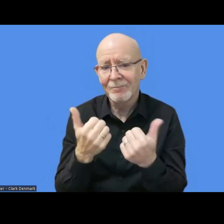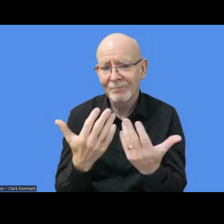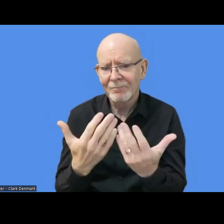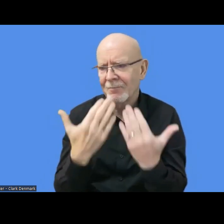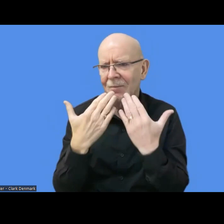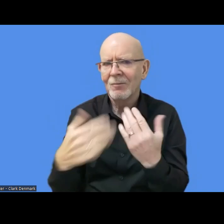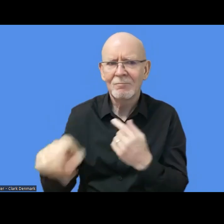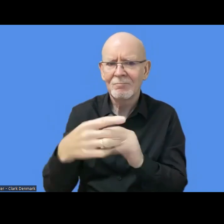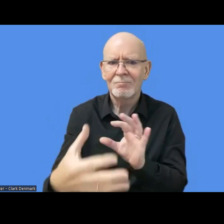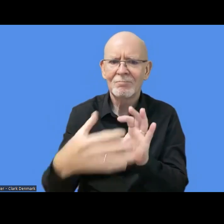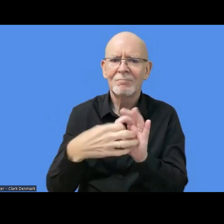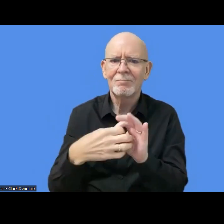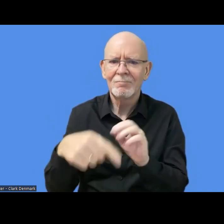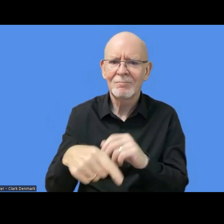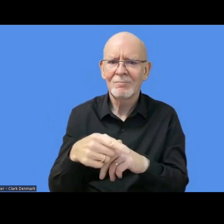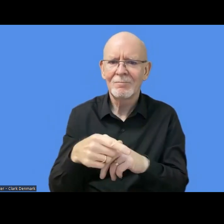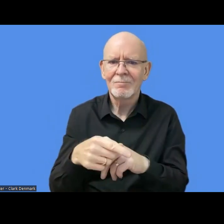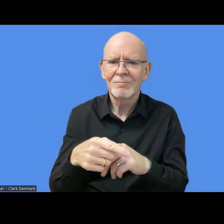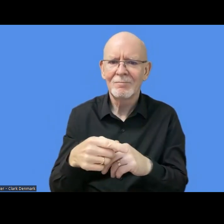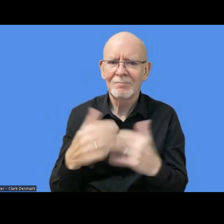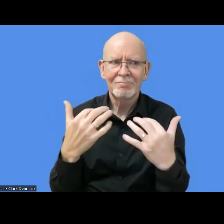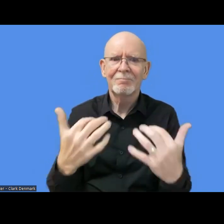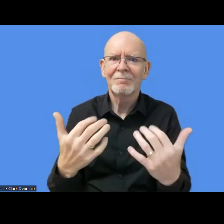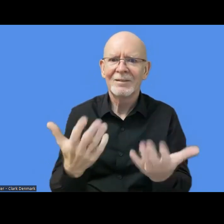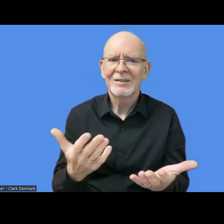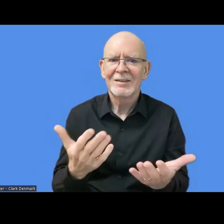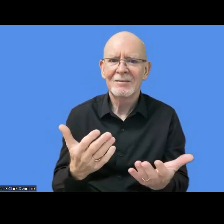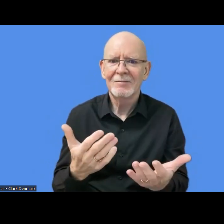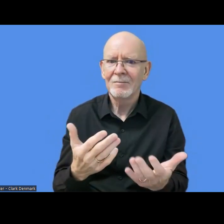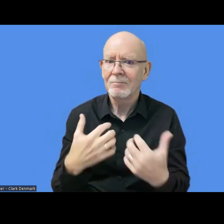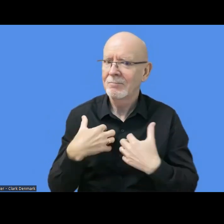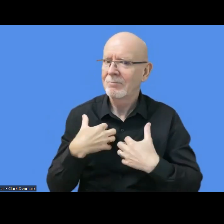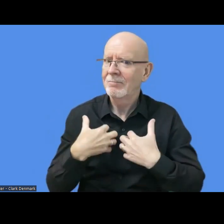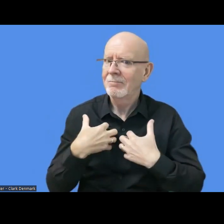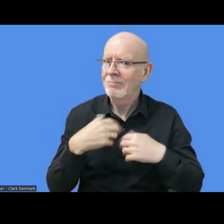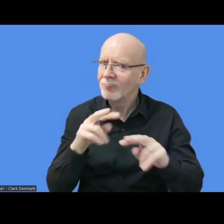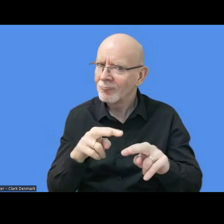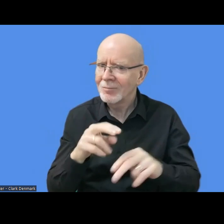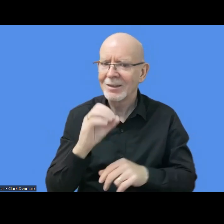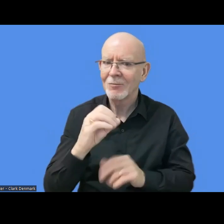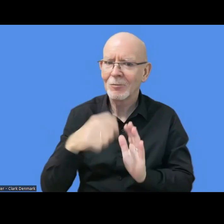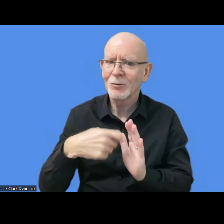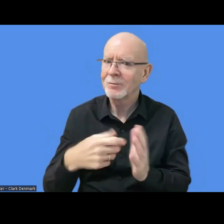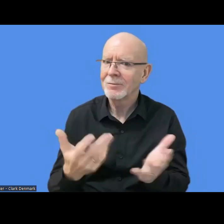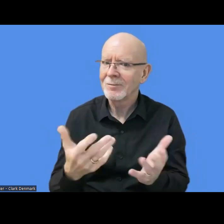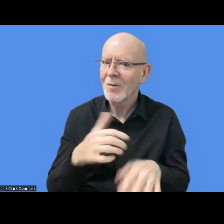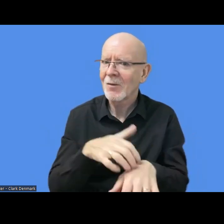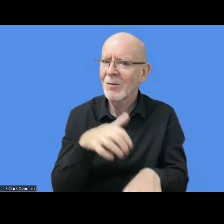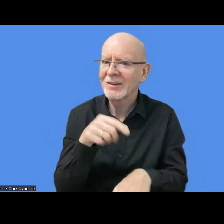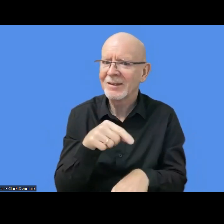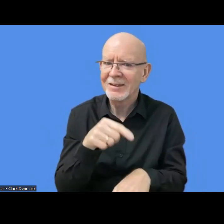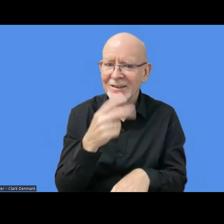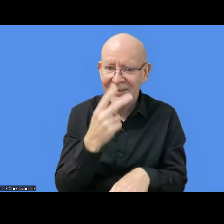into who is on the webinar and what your specific organizations are and doing. Now, with that